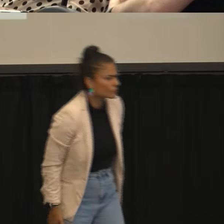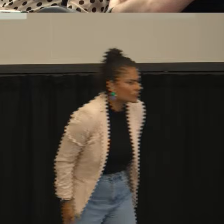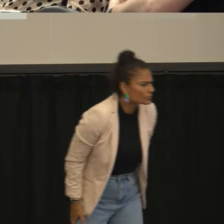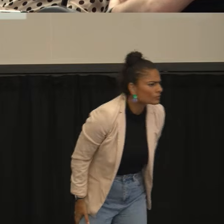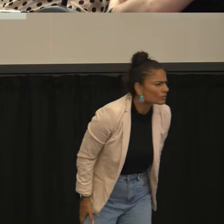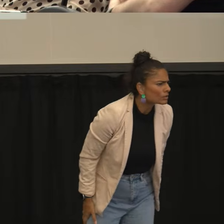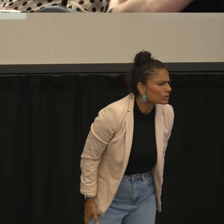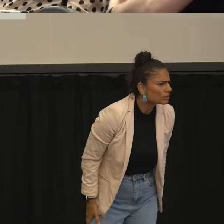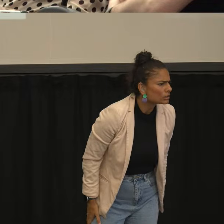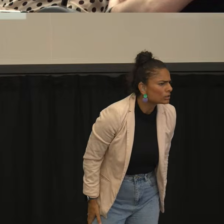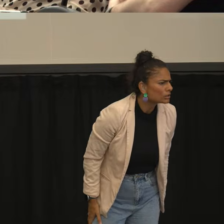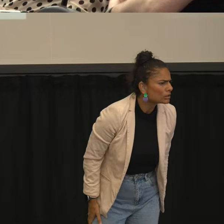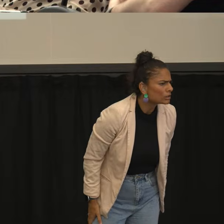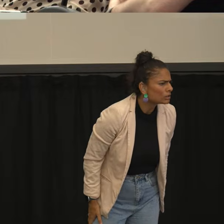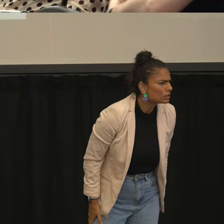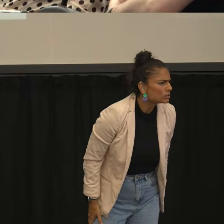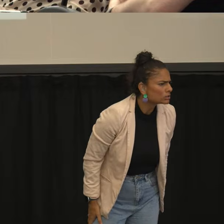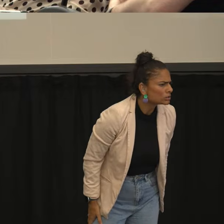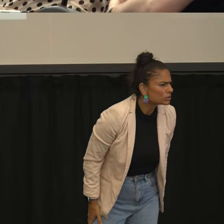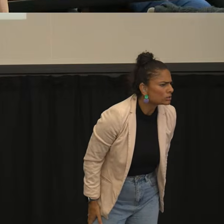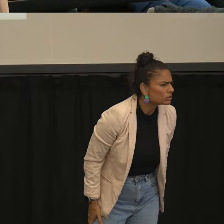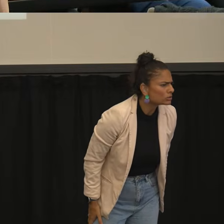feel are missing from this inventory?